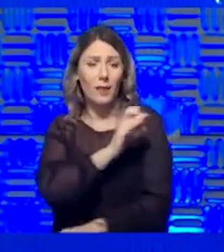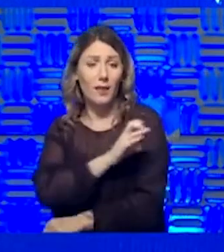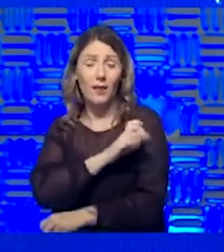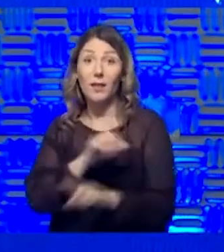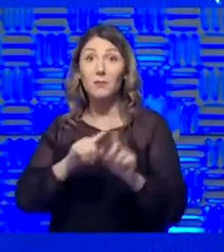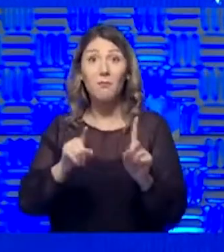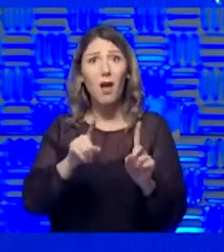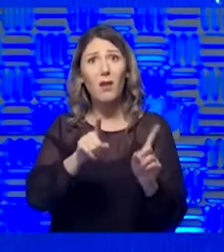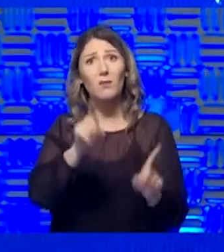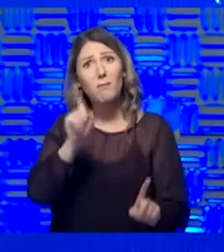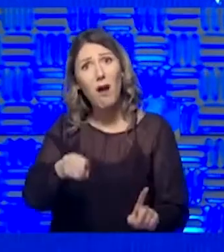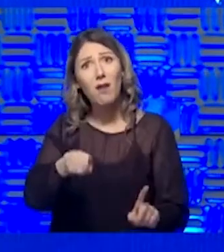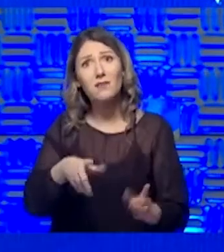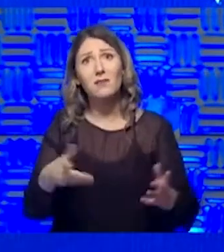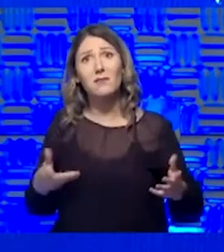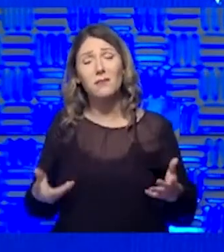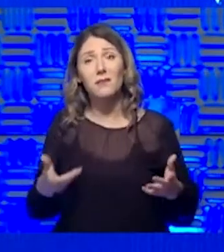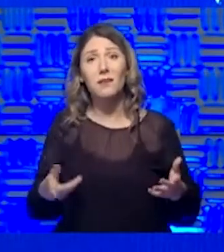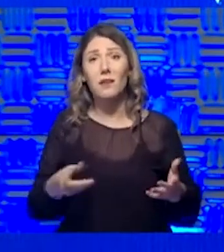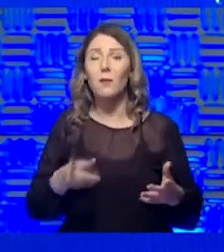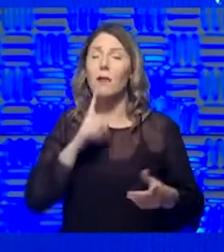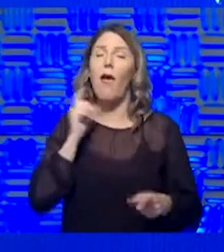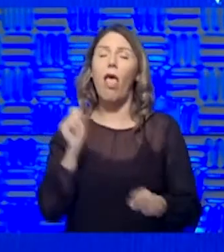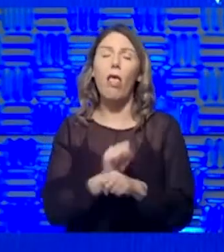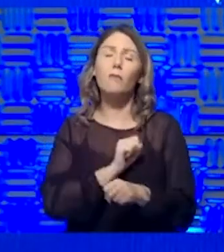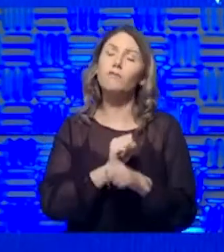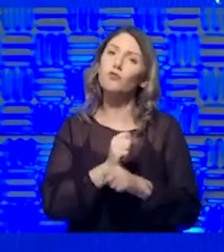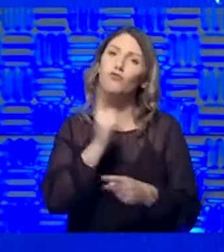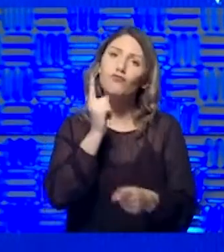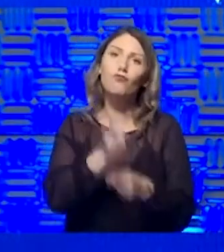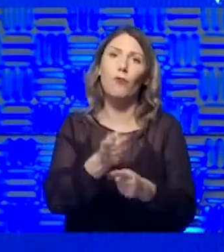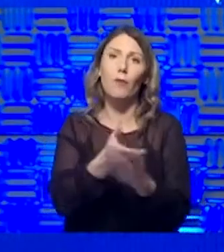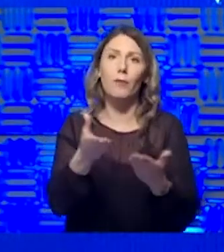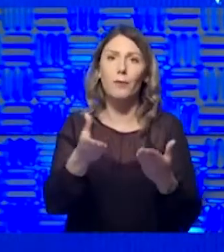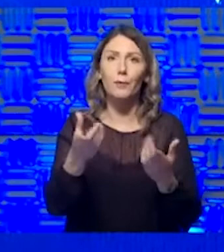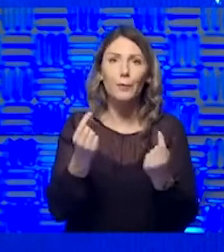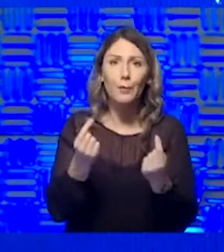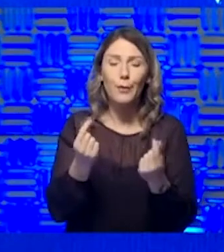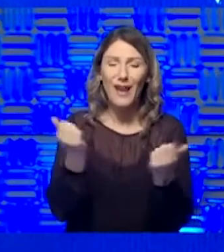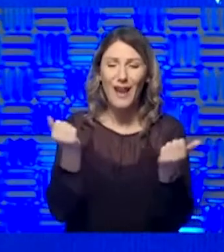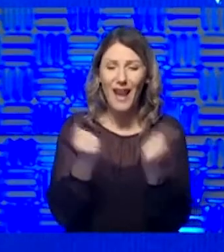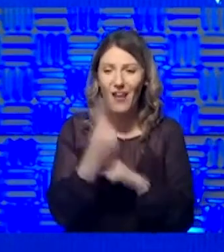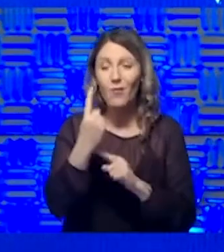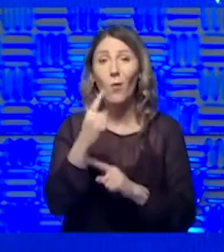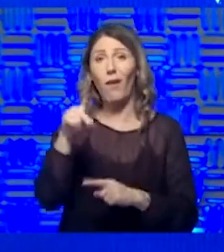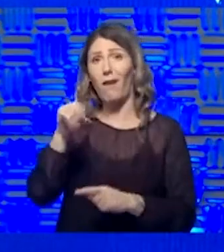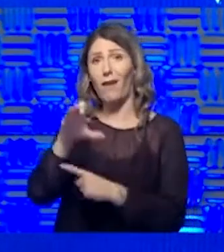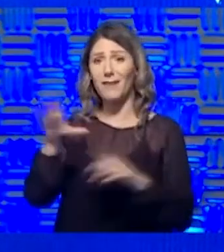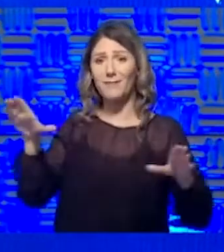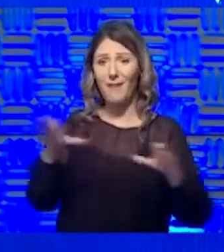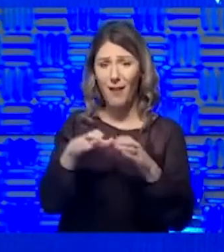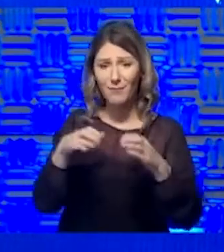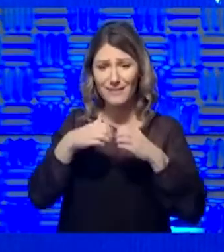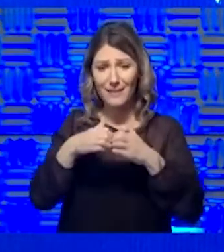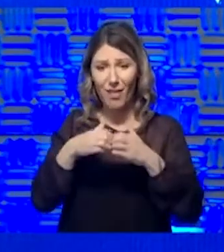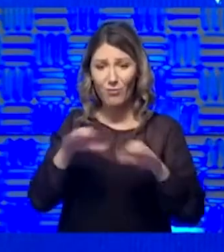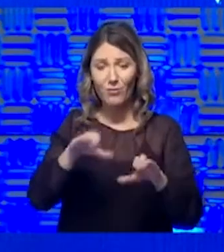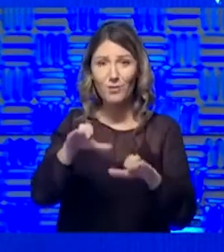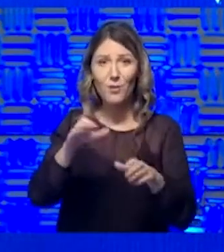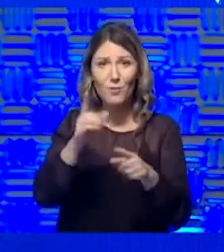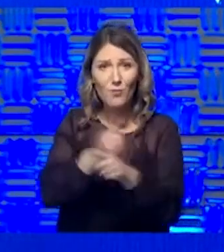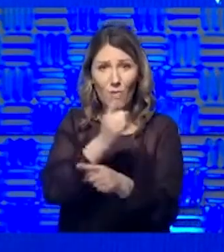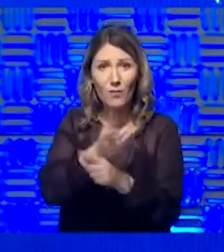it. And it was absolutely the right thing to do. And everybody in Kansas City came together and did it. So we all did the right thing, whether